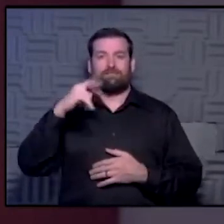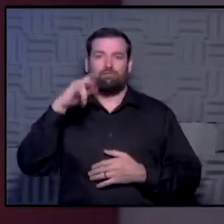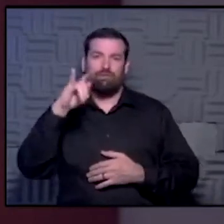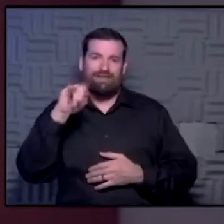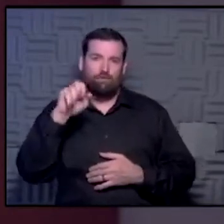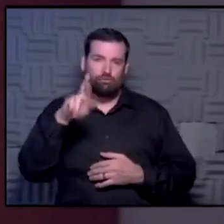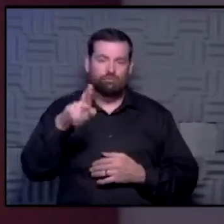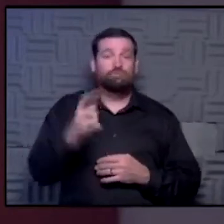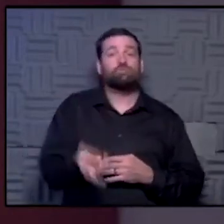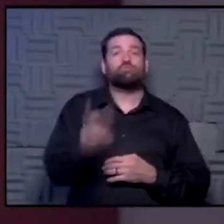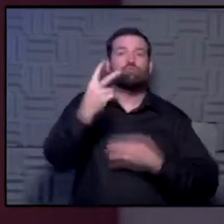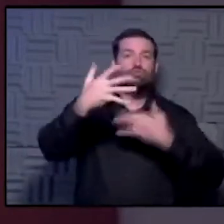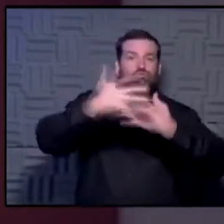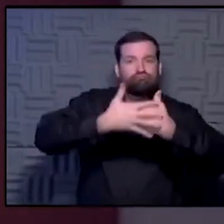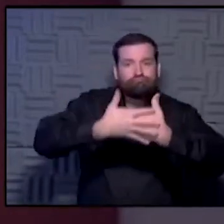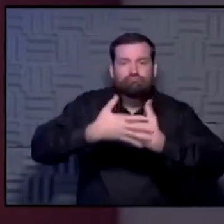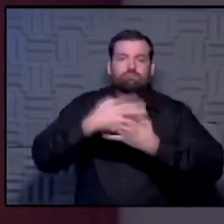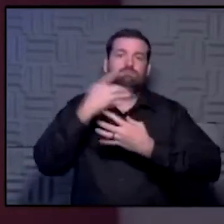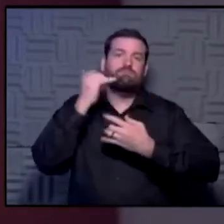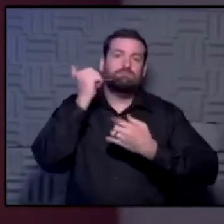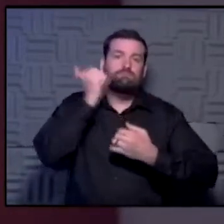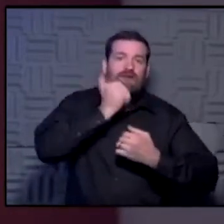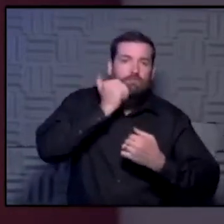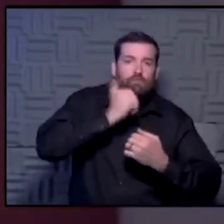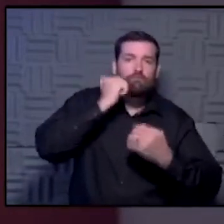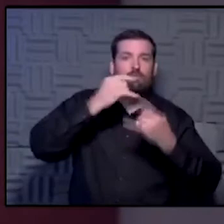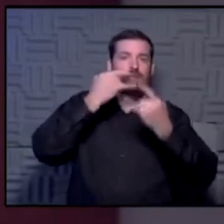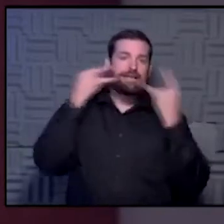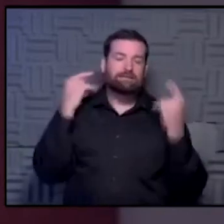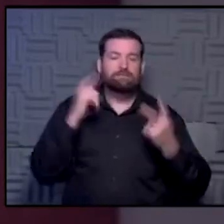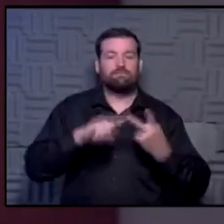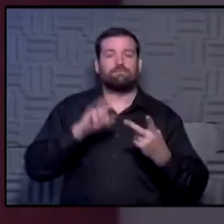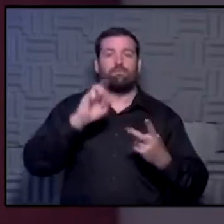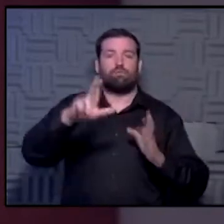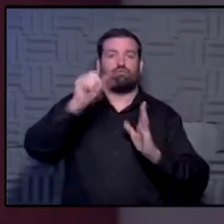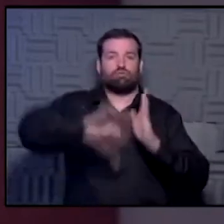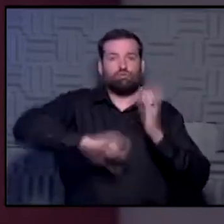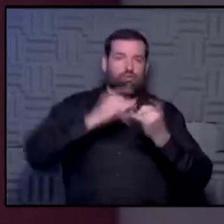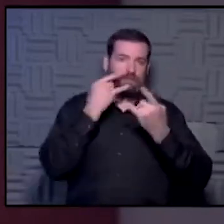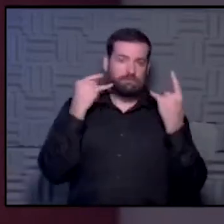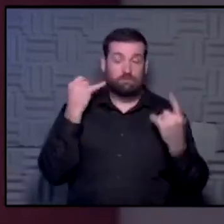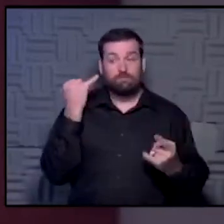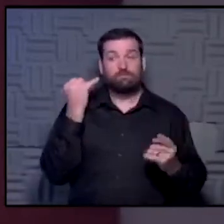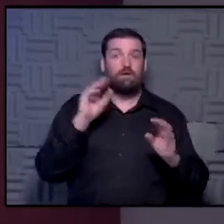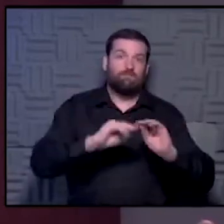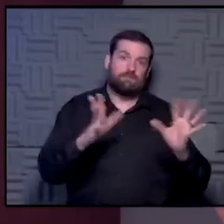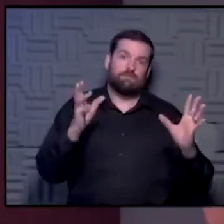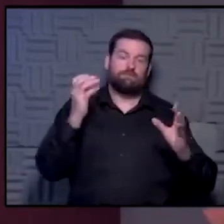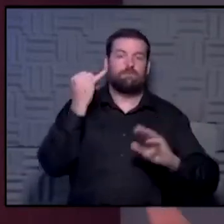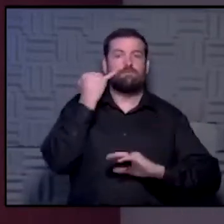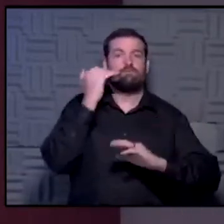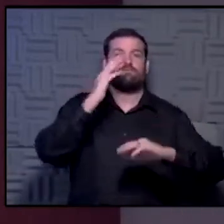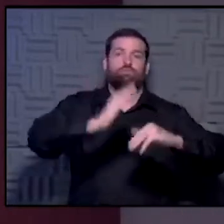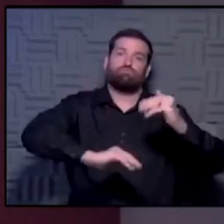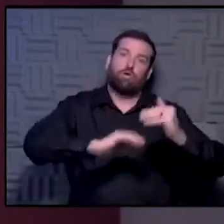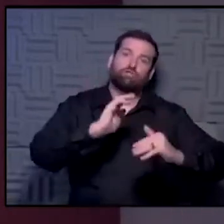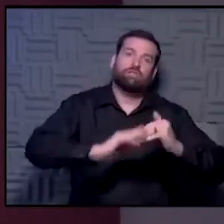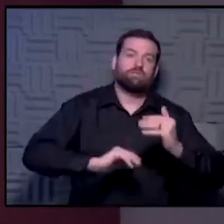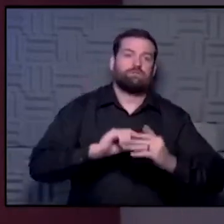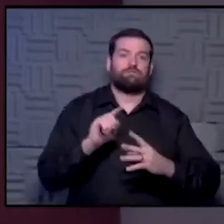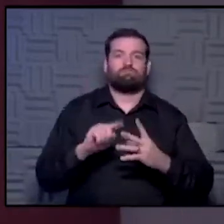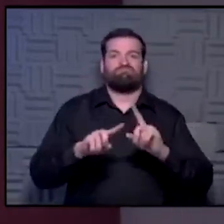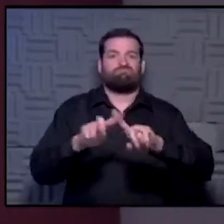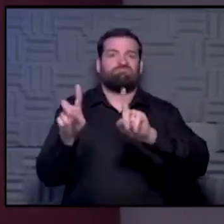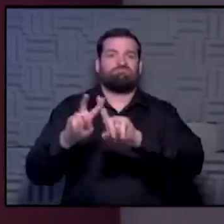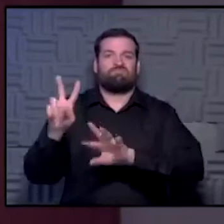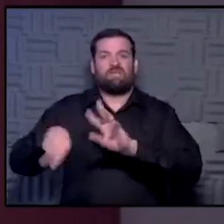2-ply cloth mask or a surgical mask. Obviously, if you're in construction or you're dealing with other types